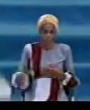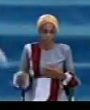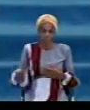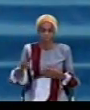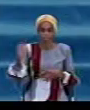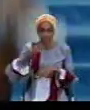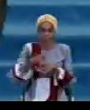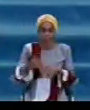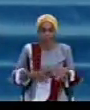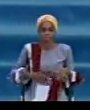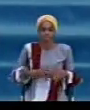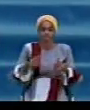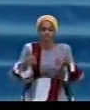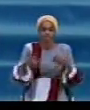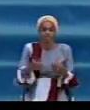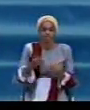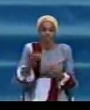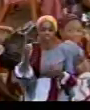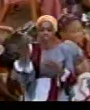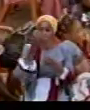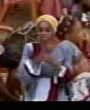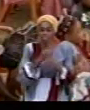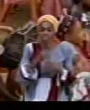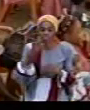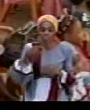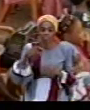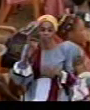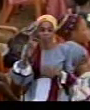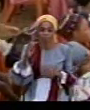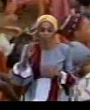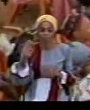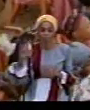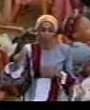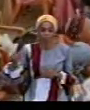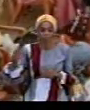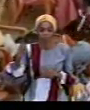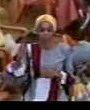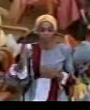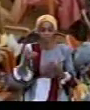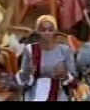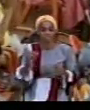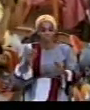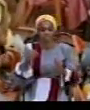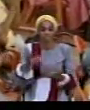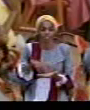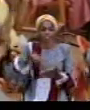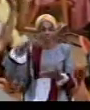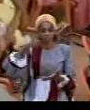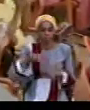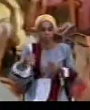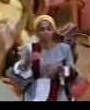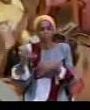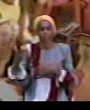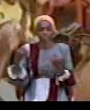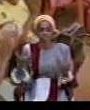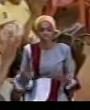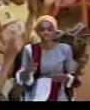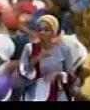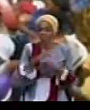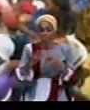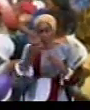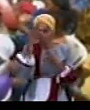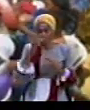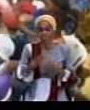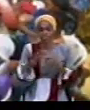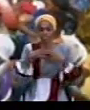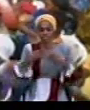it. I can jump up, I can bend, and I can eat myself very well. Praise the Lord. Praise the Lord.